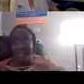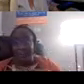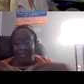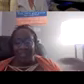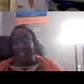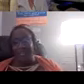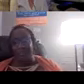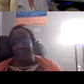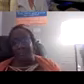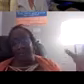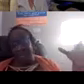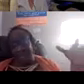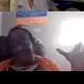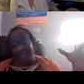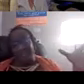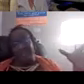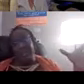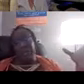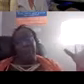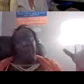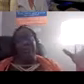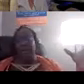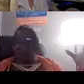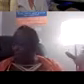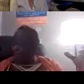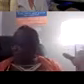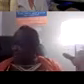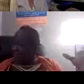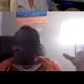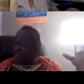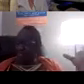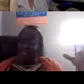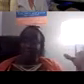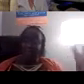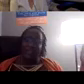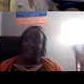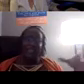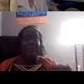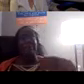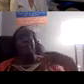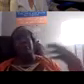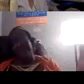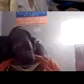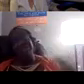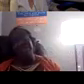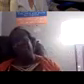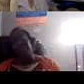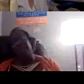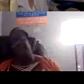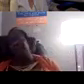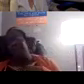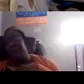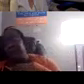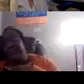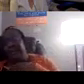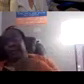picture of the Last Supper, but it has both people with disabilities and people without